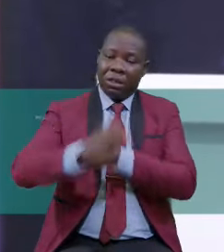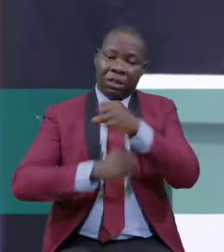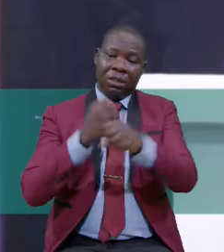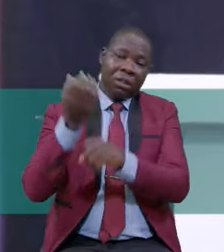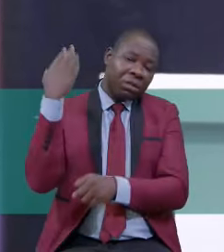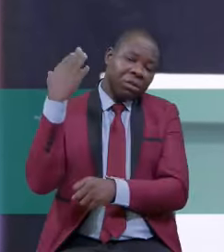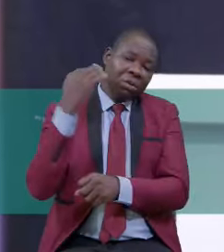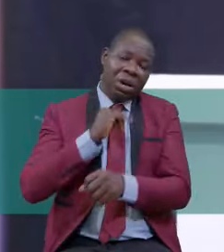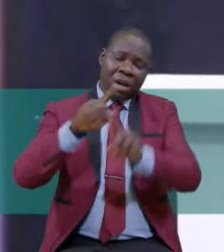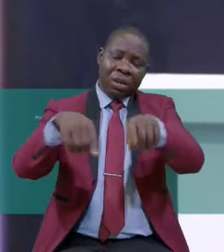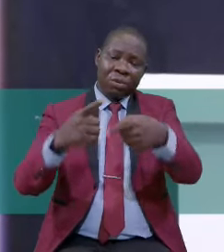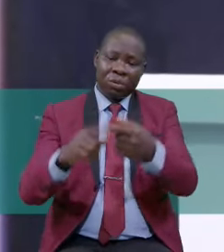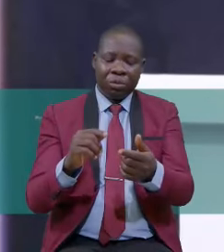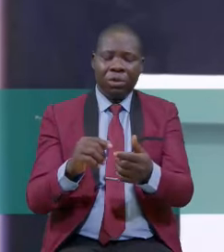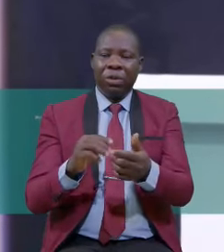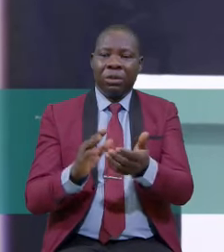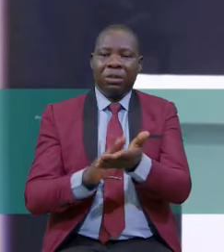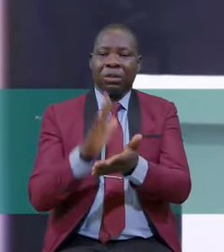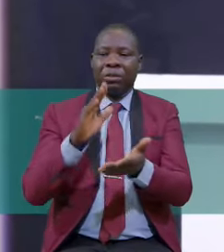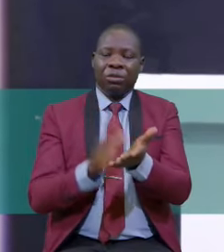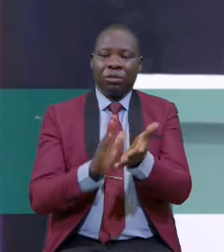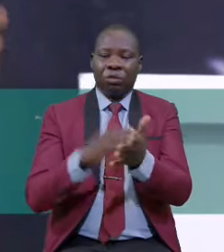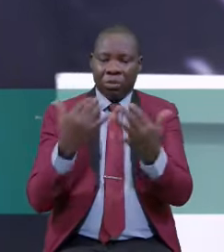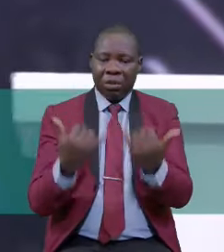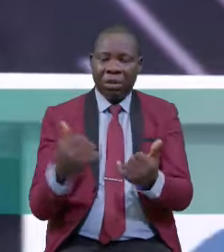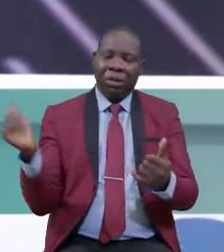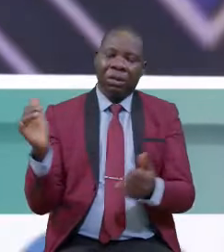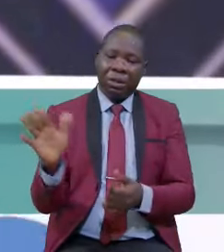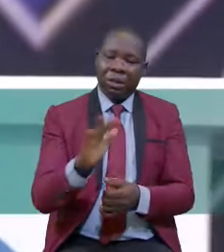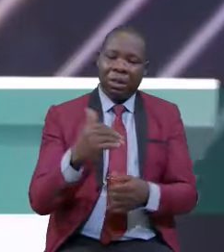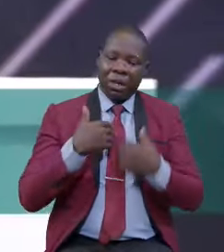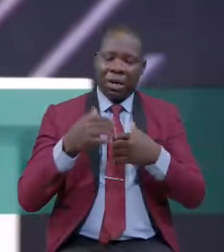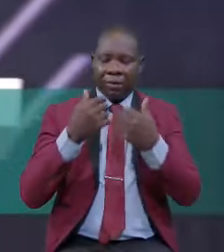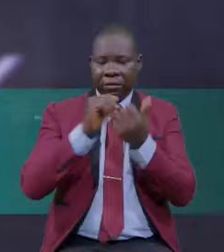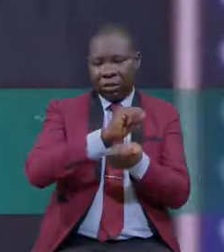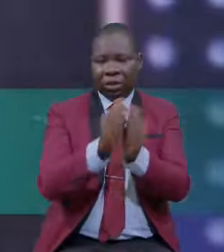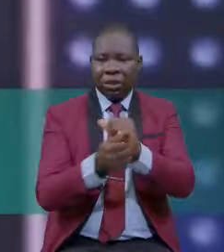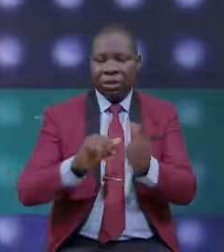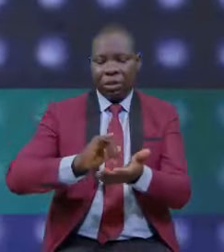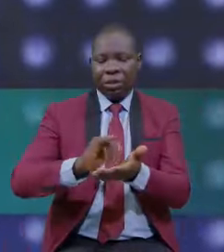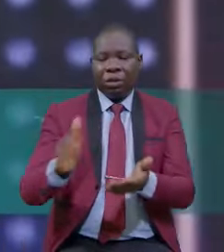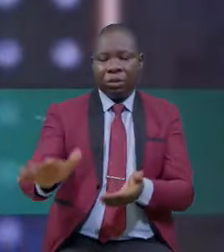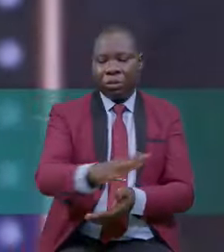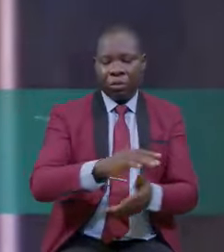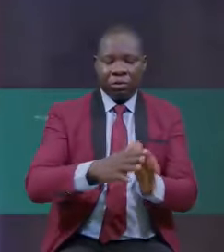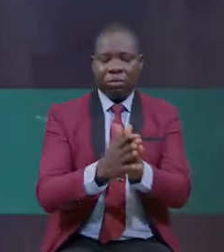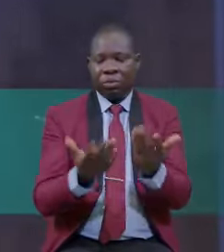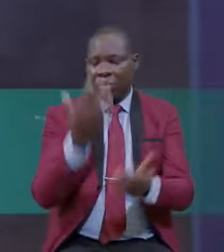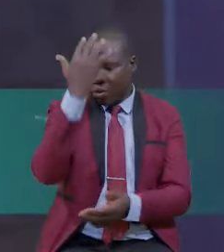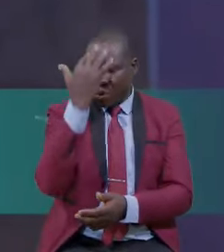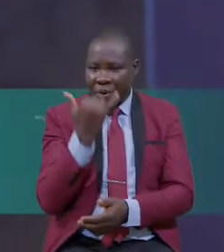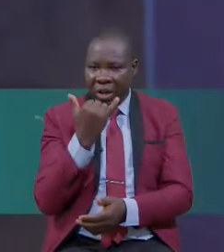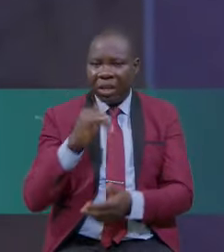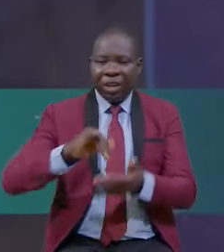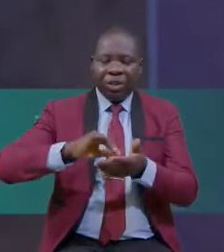they have changed the textbook. Why? And those of us who have studied many of the science subjects and